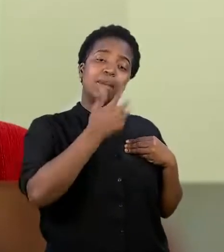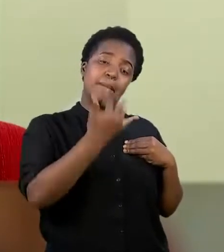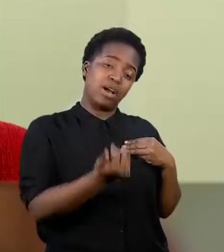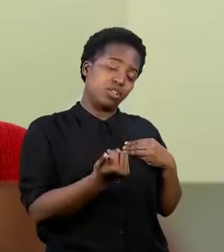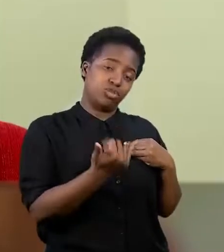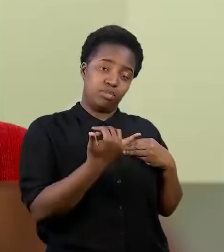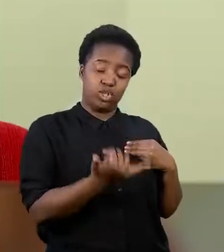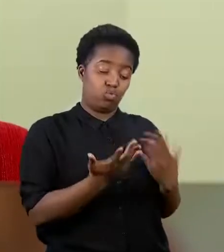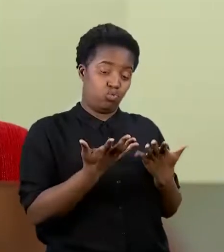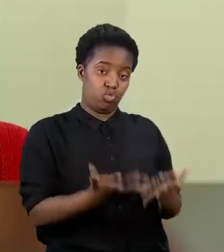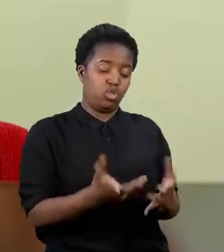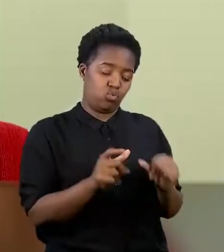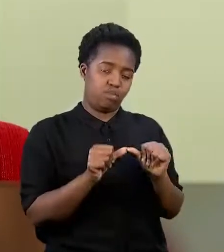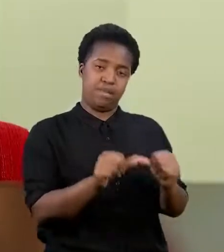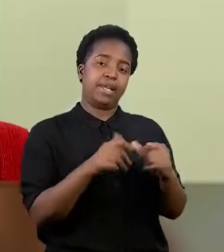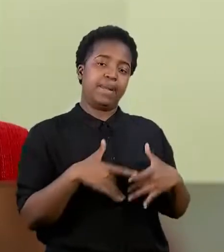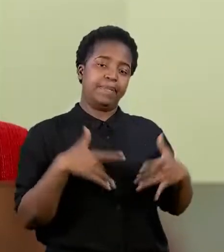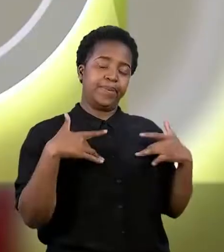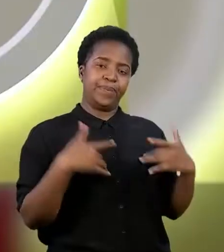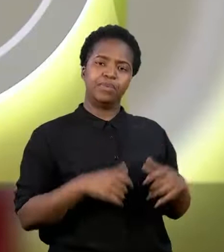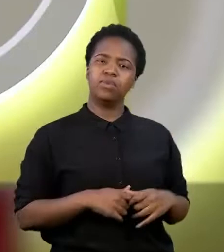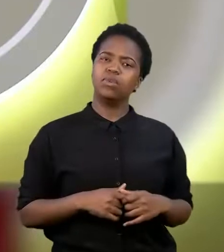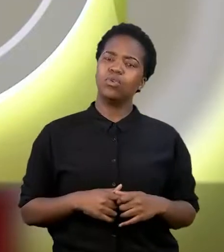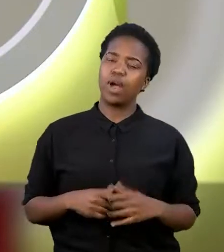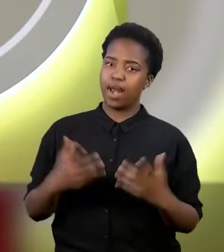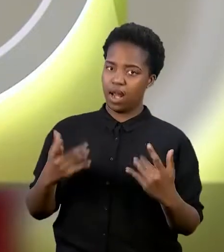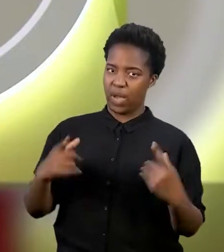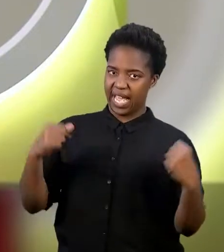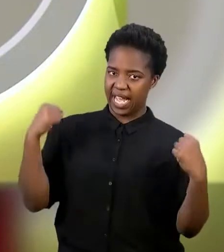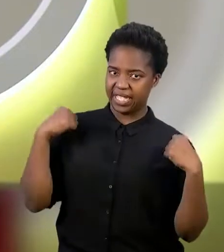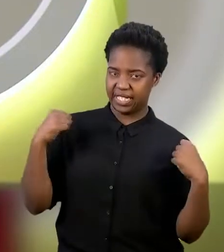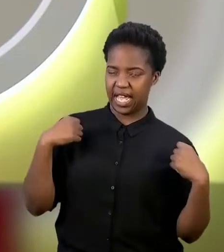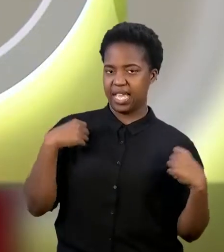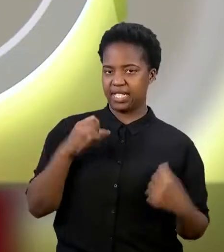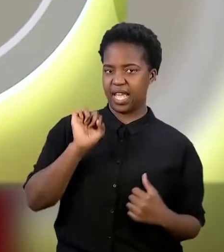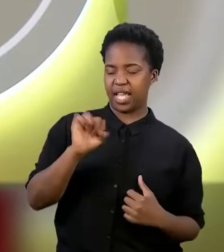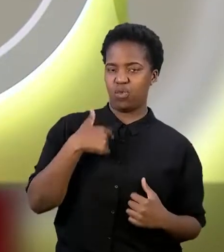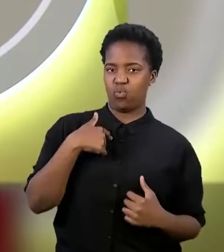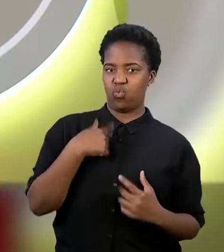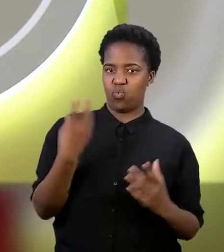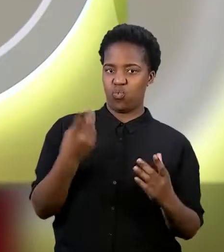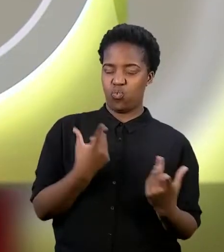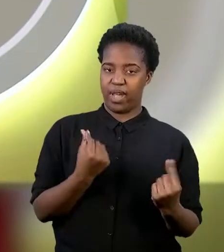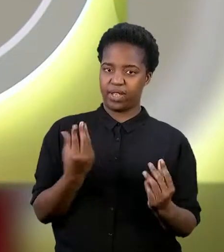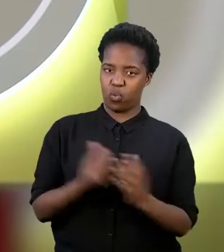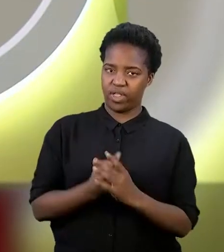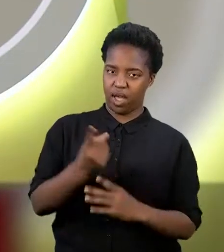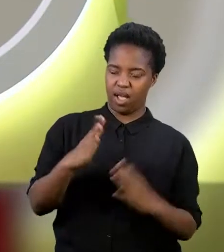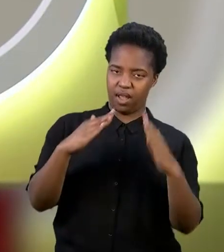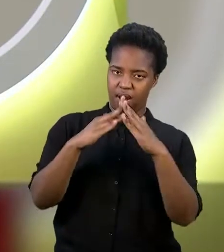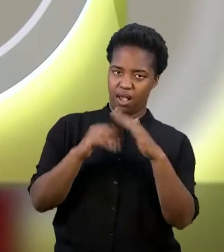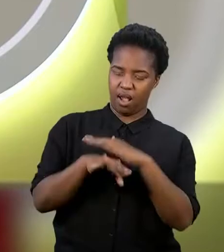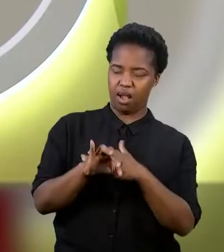re continue ka life re kopile. Ka mokgwa o exercisang ka teng le ka mokgwa o phelang ka teng wa iketsetsa o iketsetsa ka